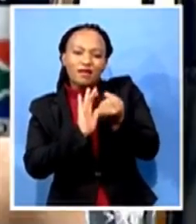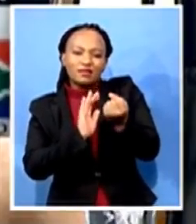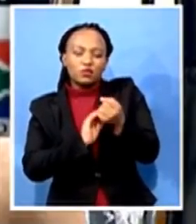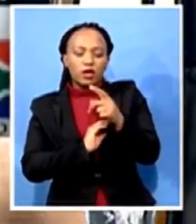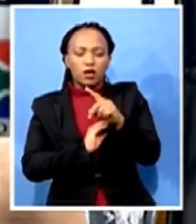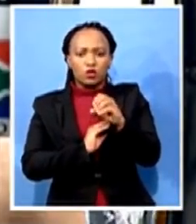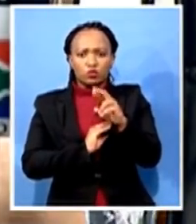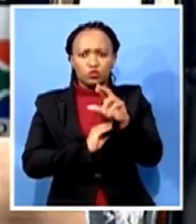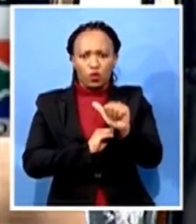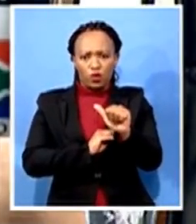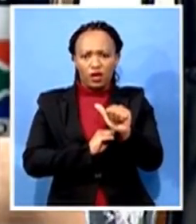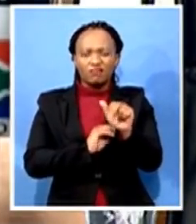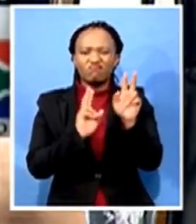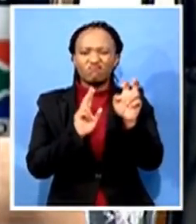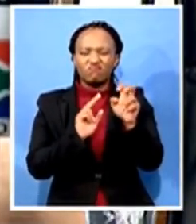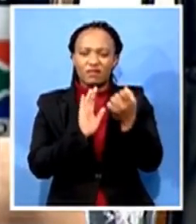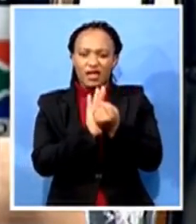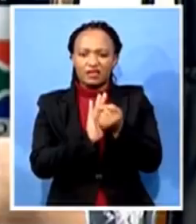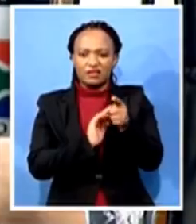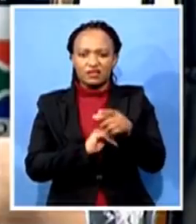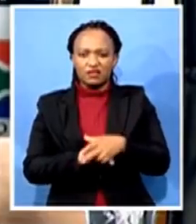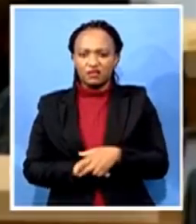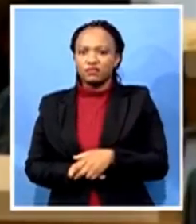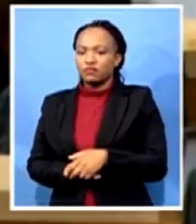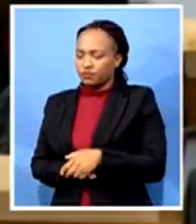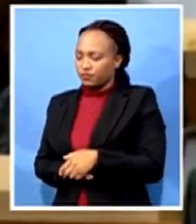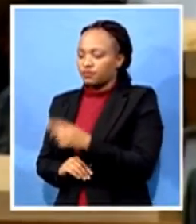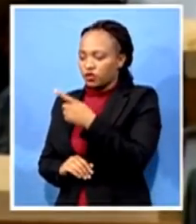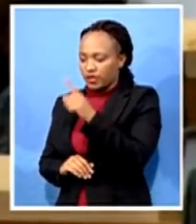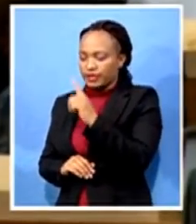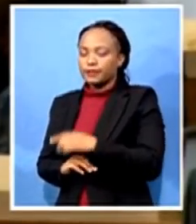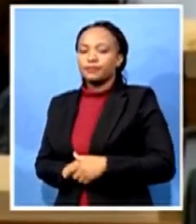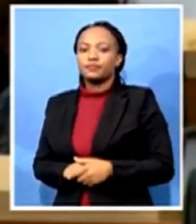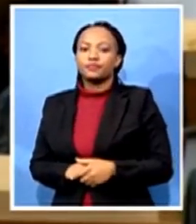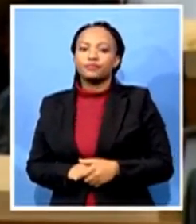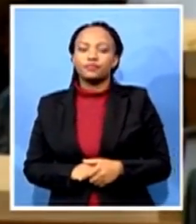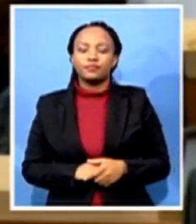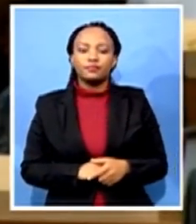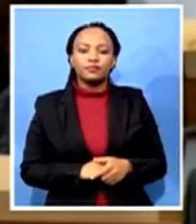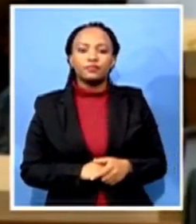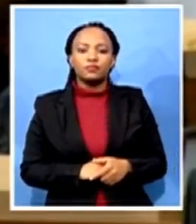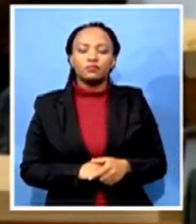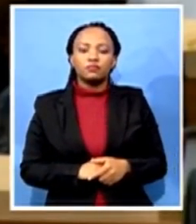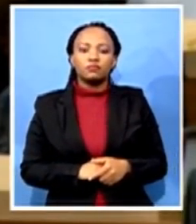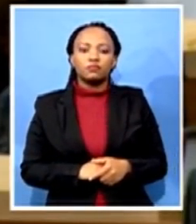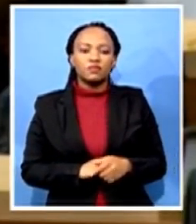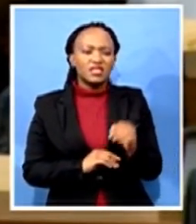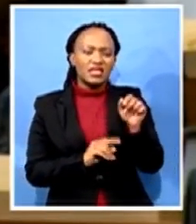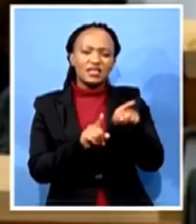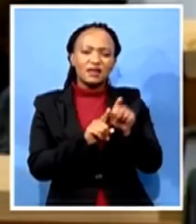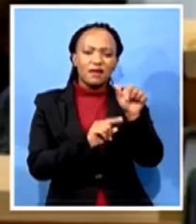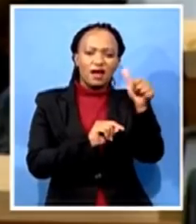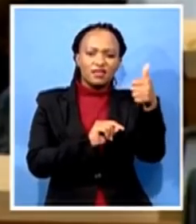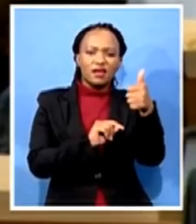Correct? That is correct, Chair. Yes, other prescripts as well, but that one in addition.